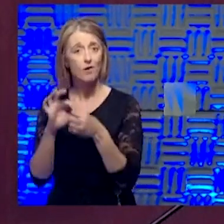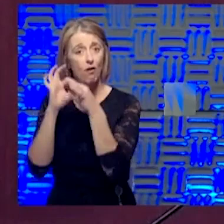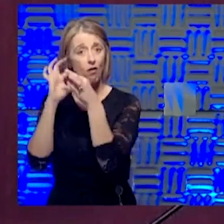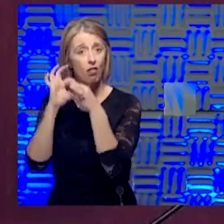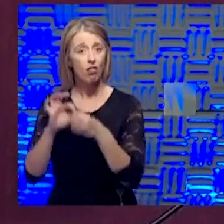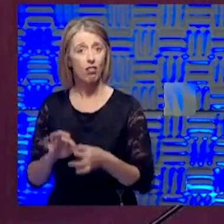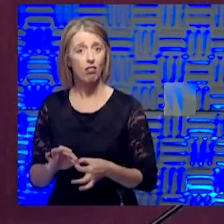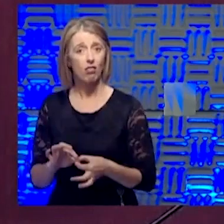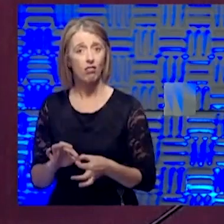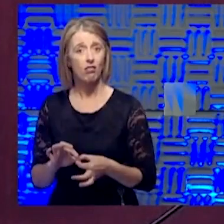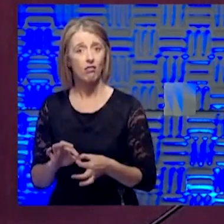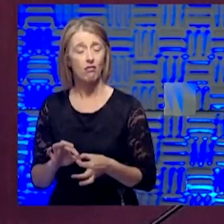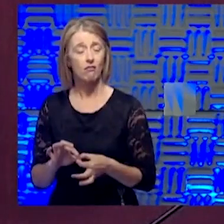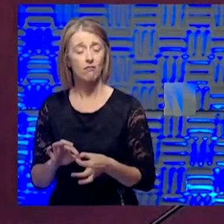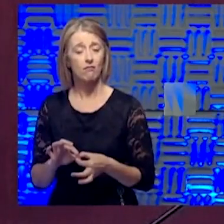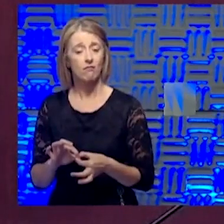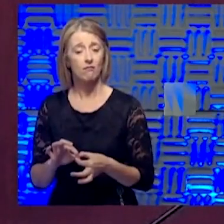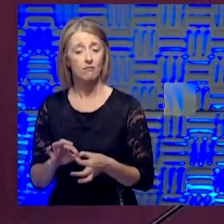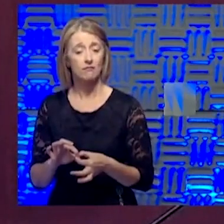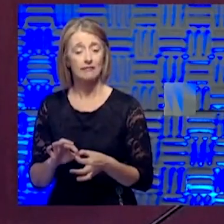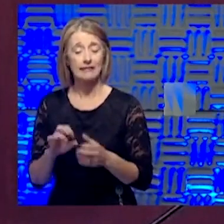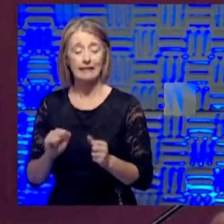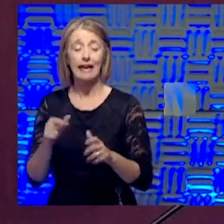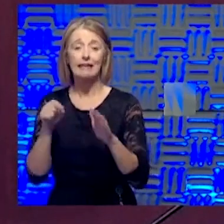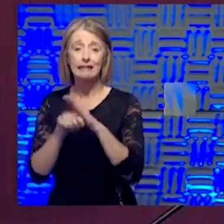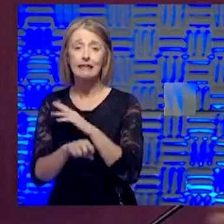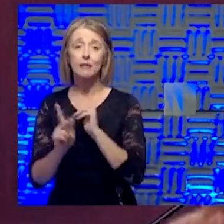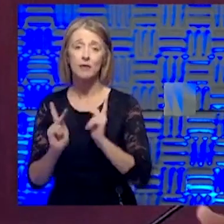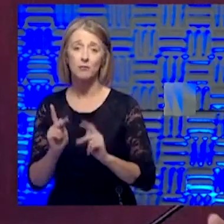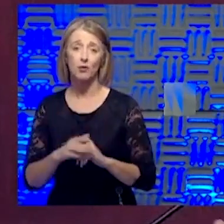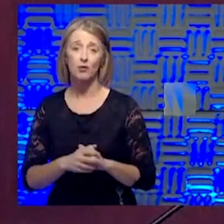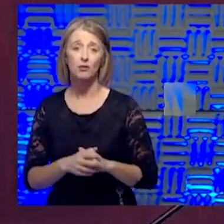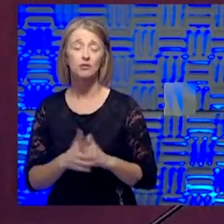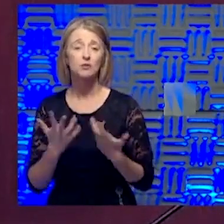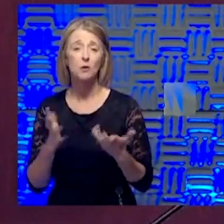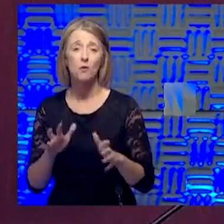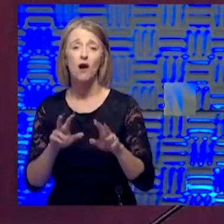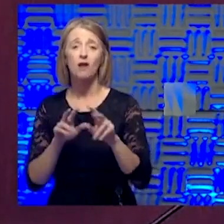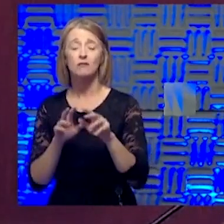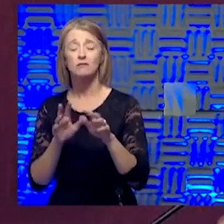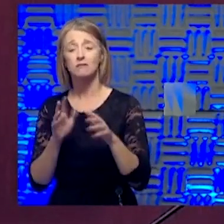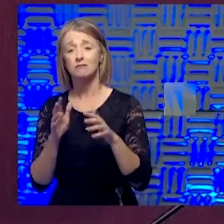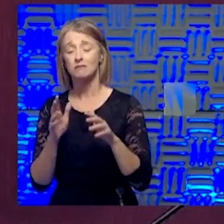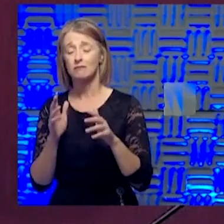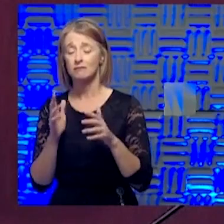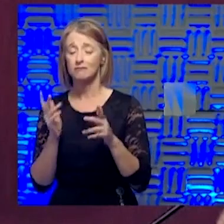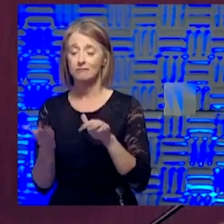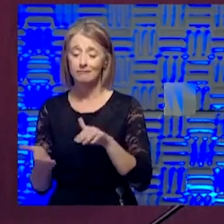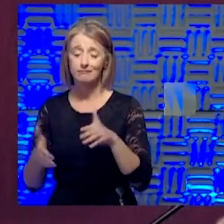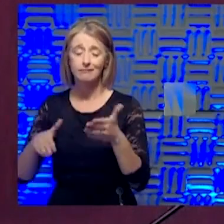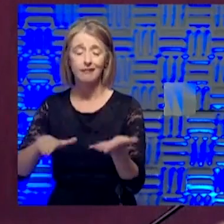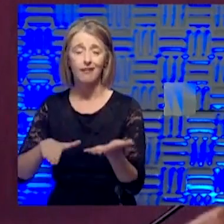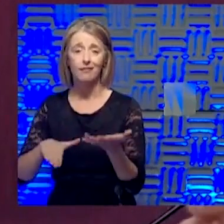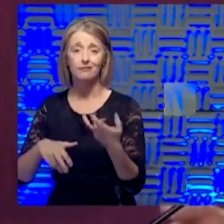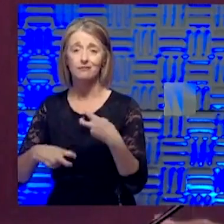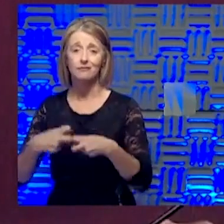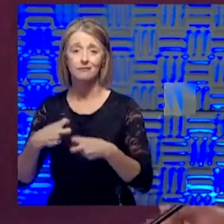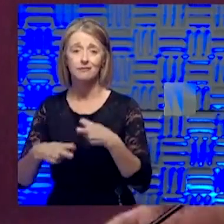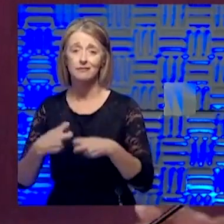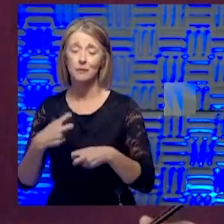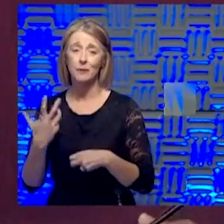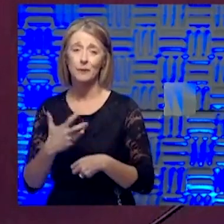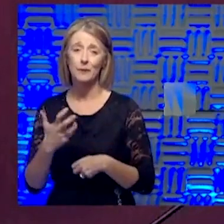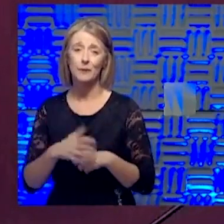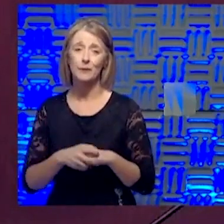people, and you don't want to have to deal with a funeral. It's just so difficult dealing even with